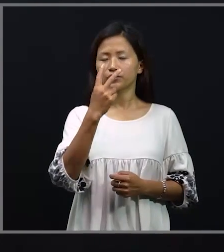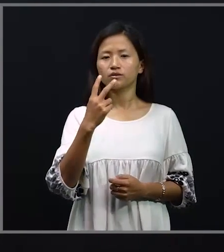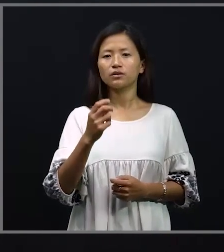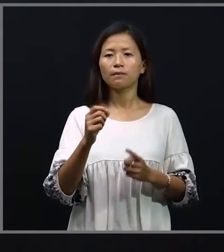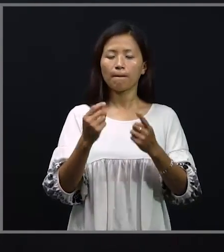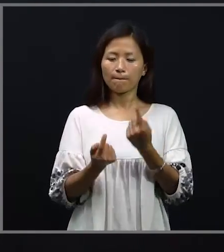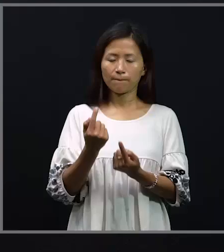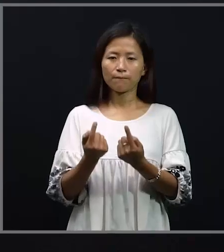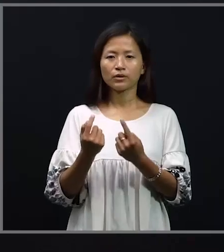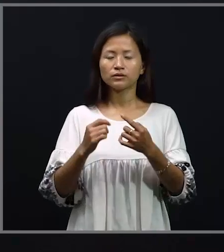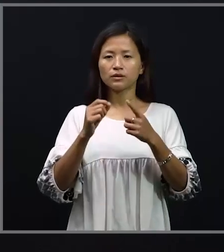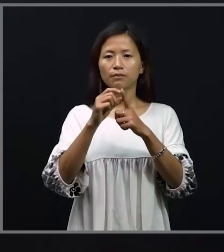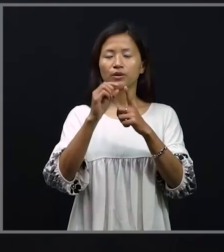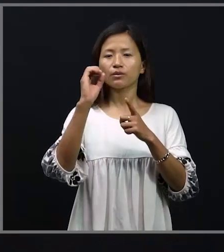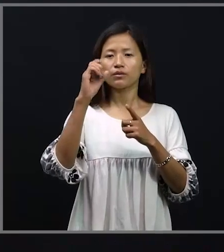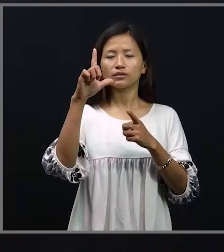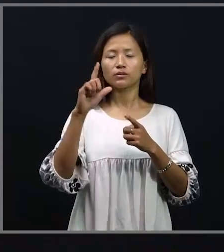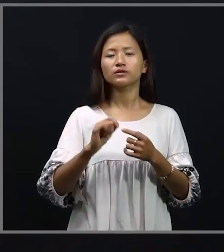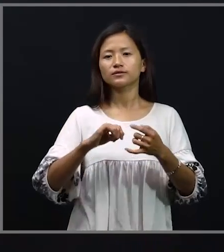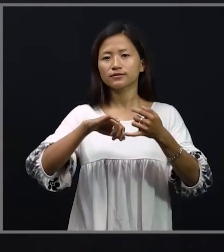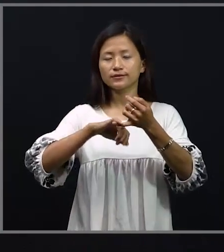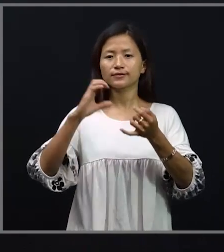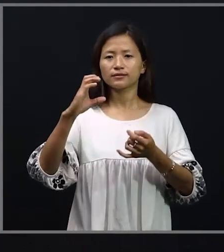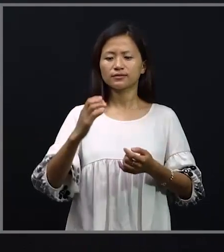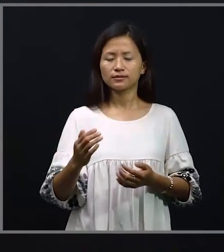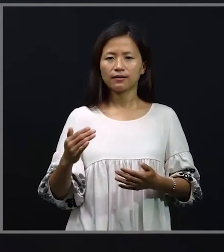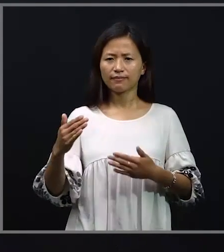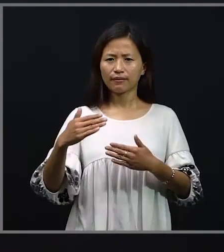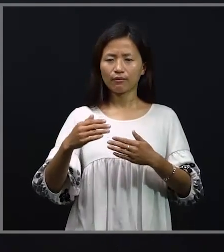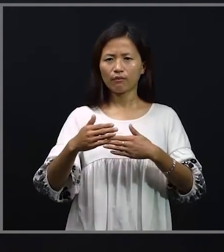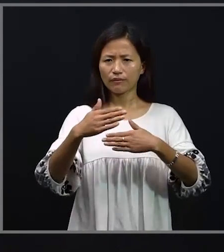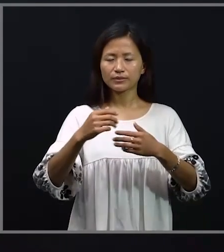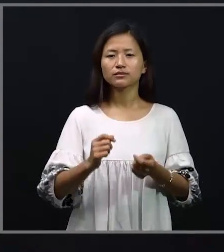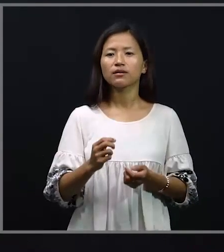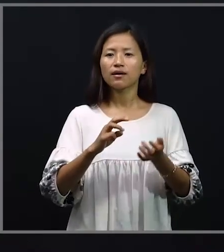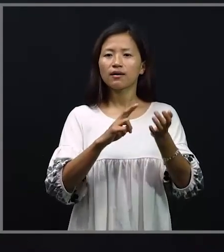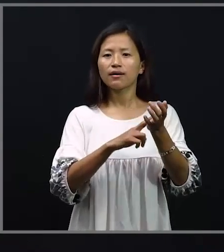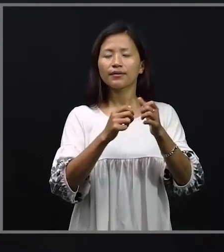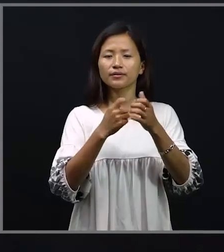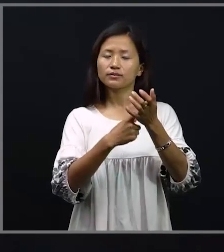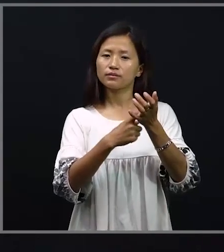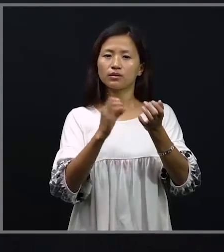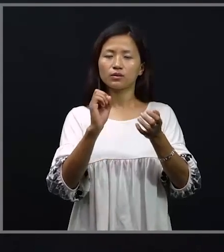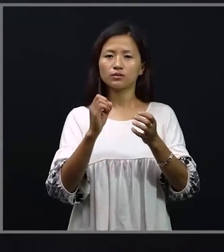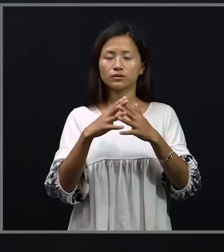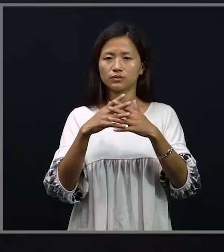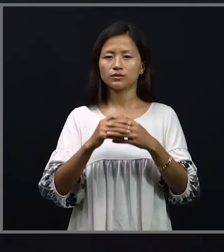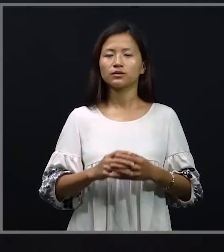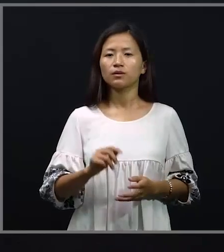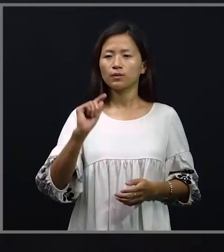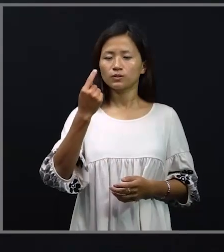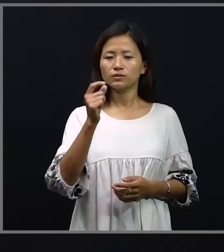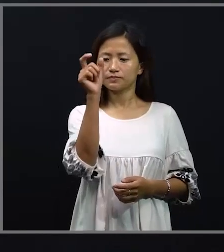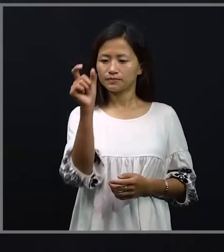science is narrow. Okay, it's narrow. We'll give here one personality, that